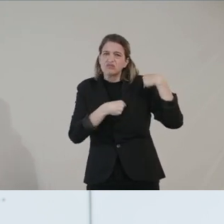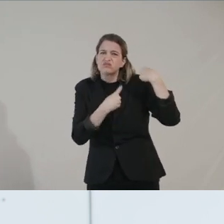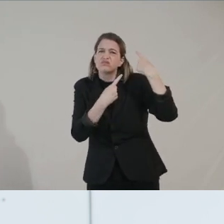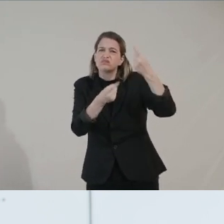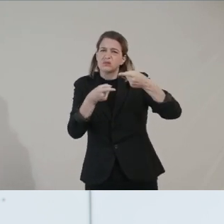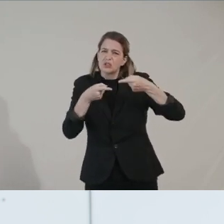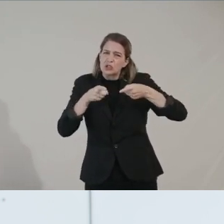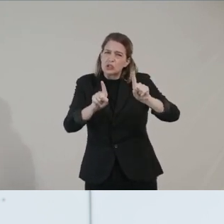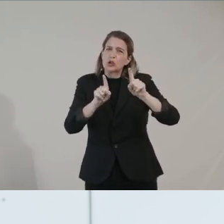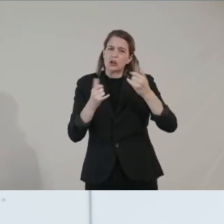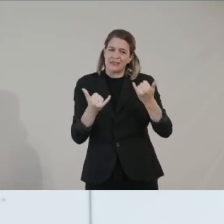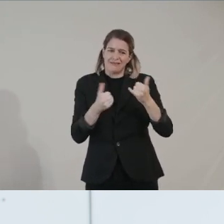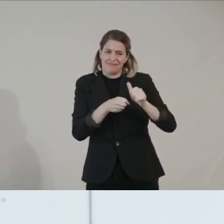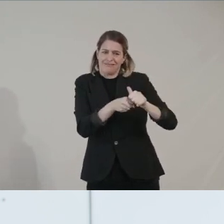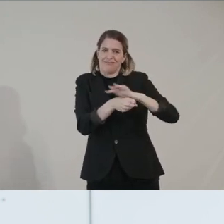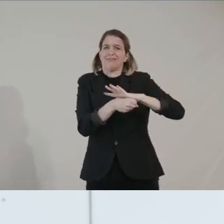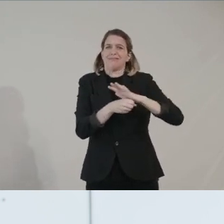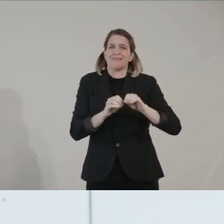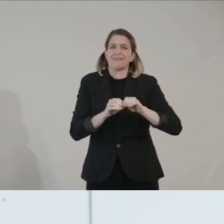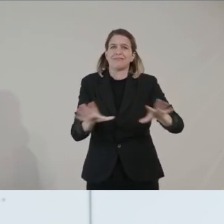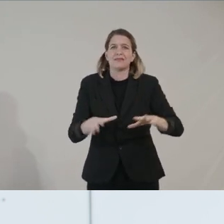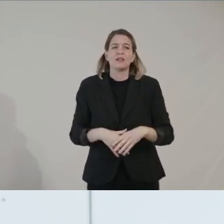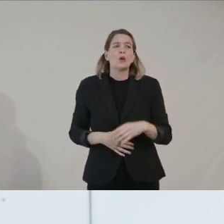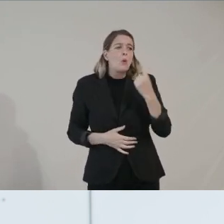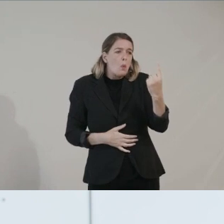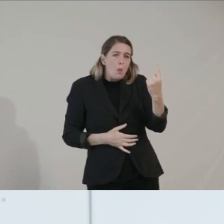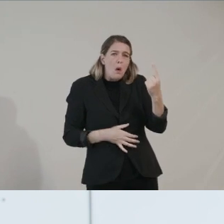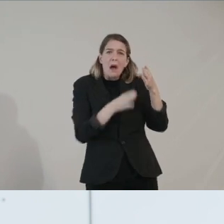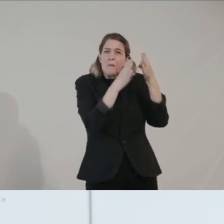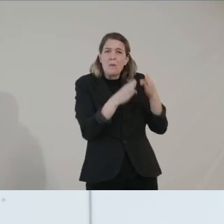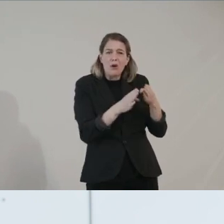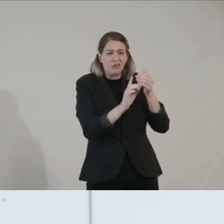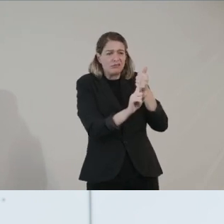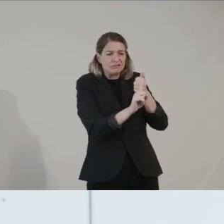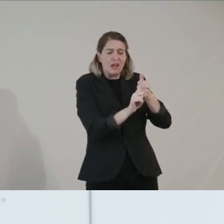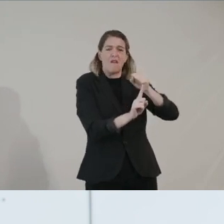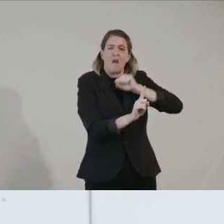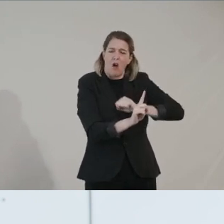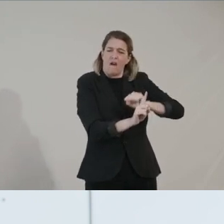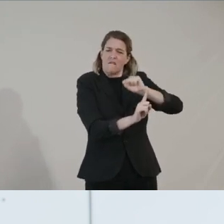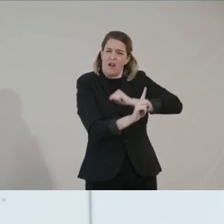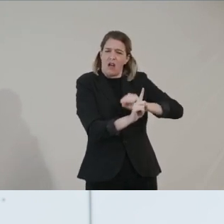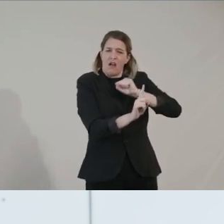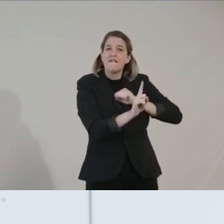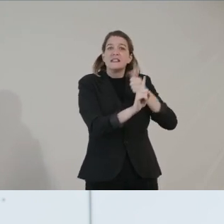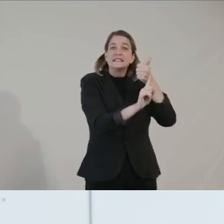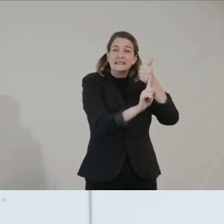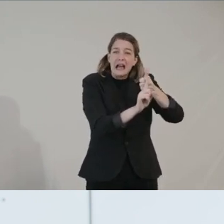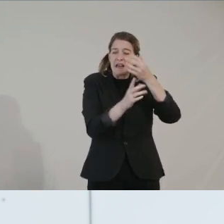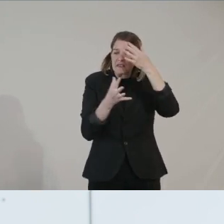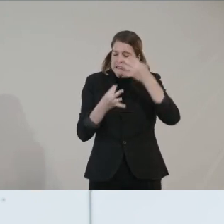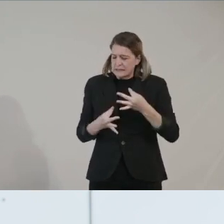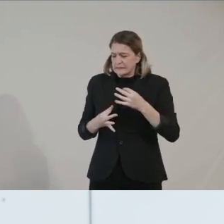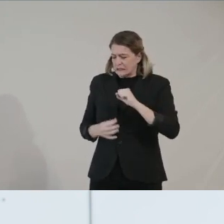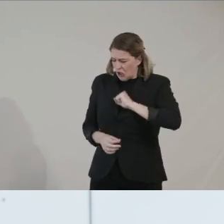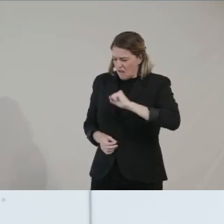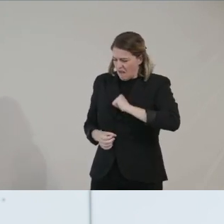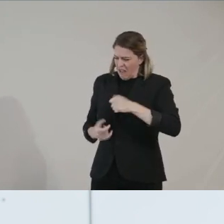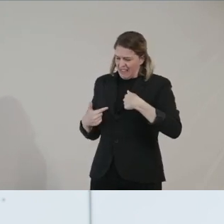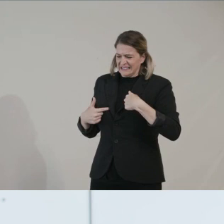valuable individual who had a persistent cough. She made the decision to go home, and it was the